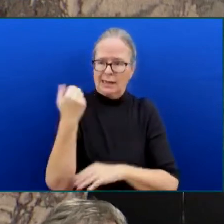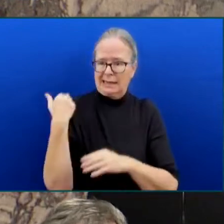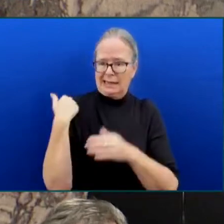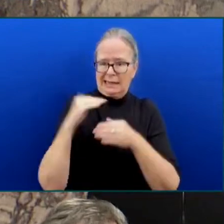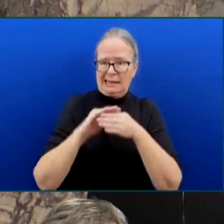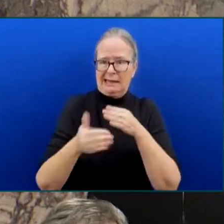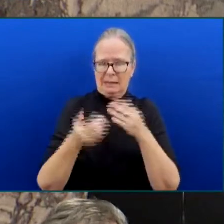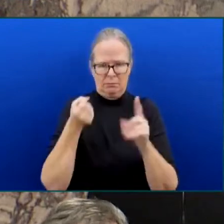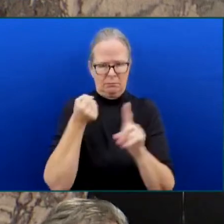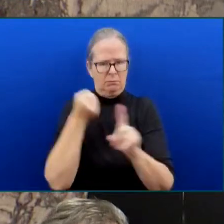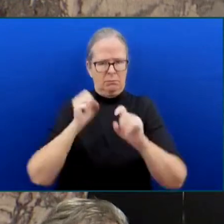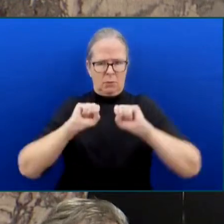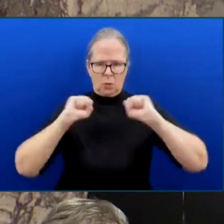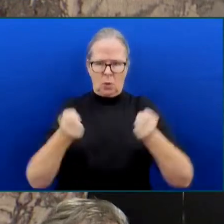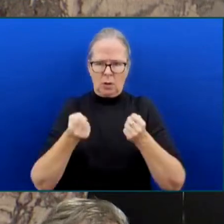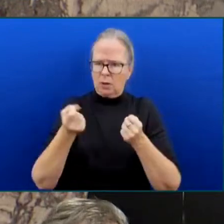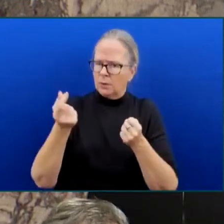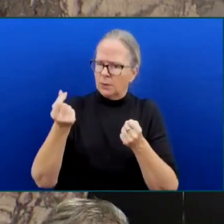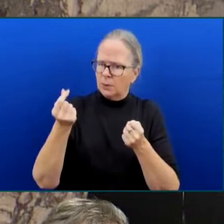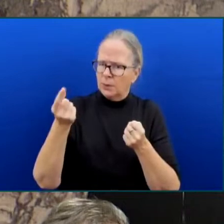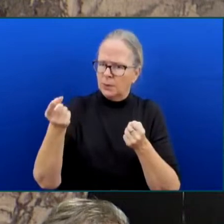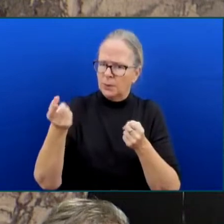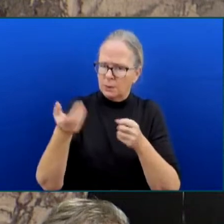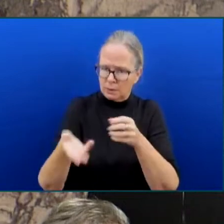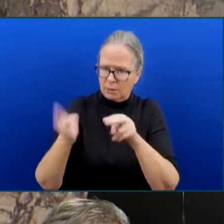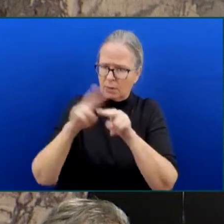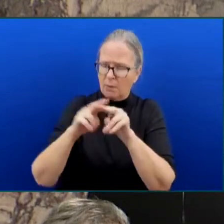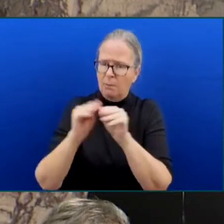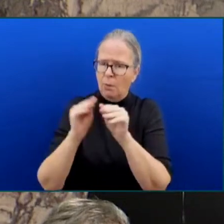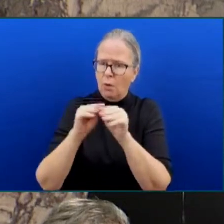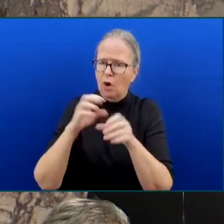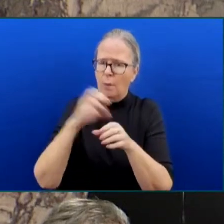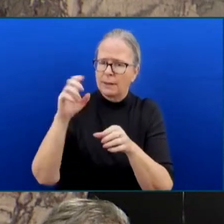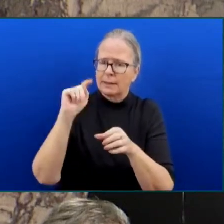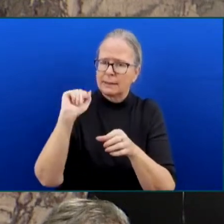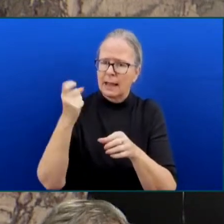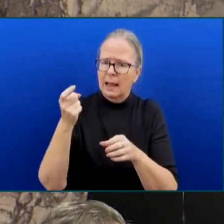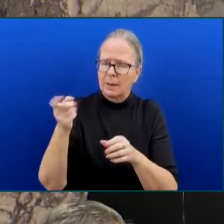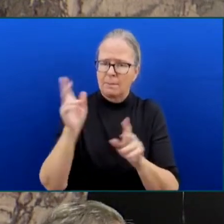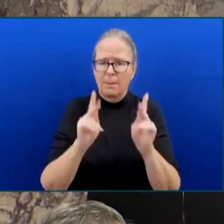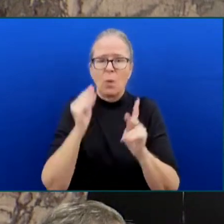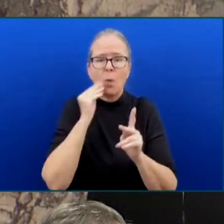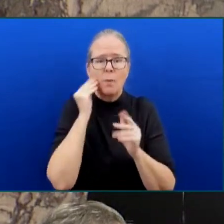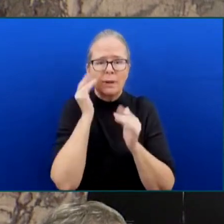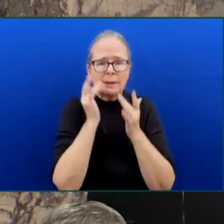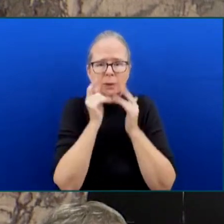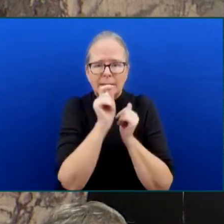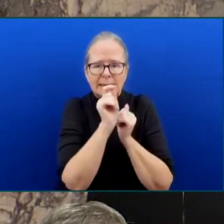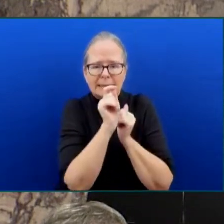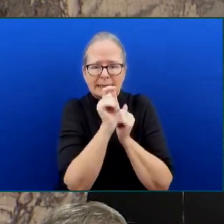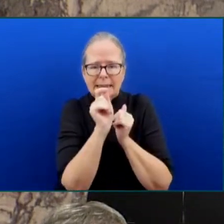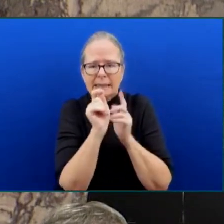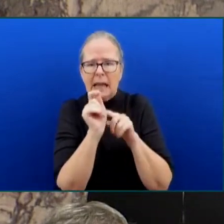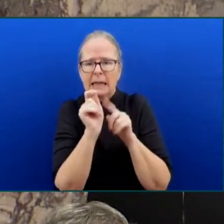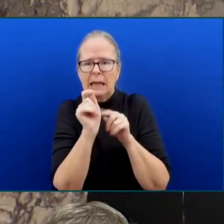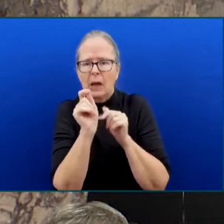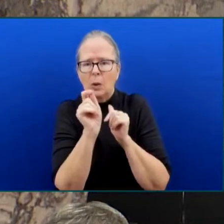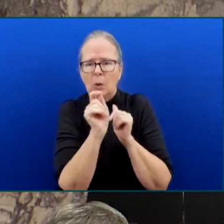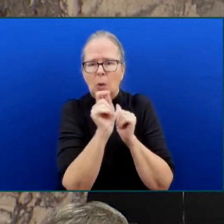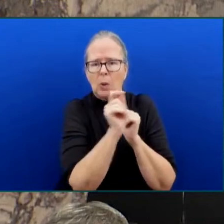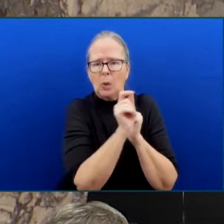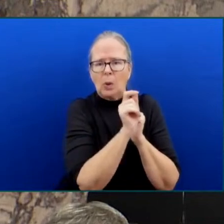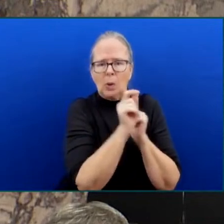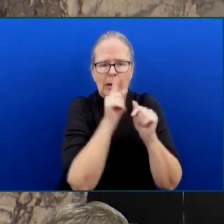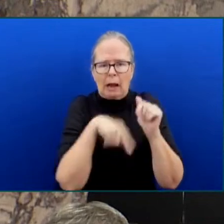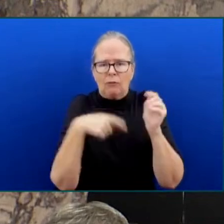too expensive for people to heat their homes. A new report shows heating bills are gutting family budgets, forcing 1 in 7 households to make the